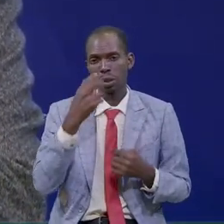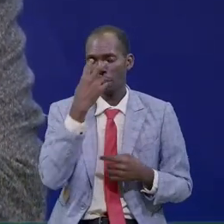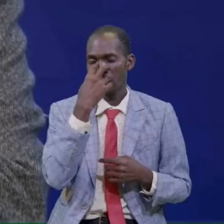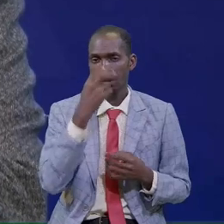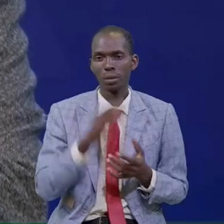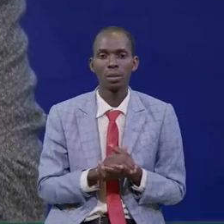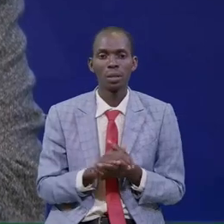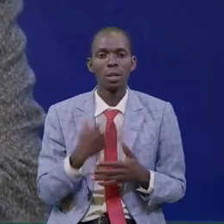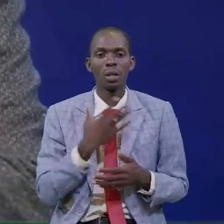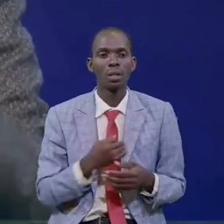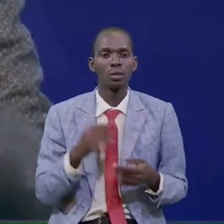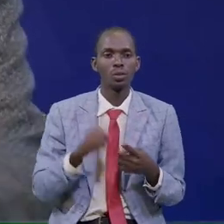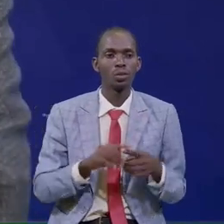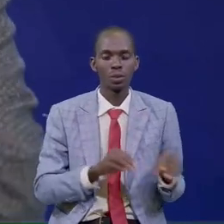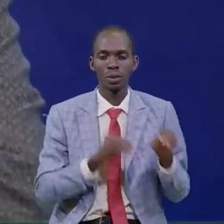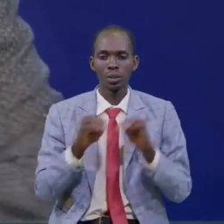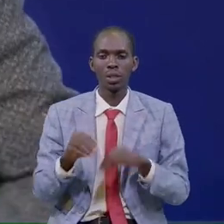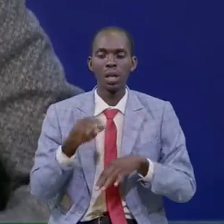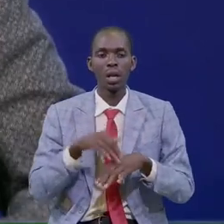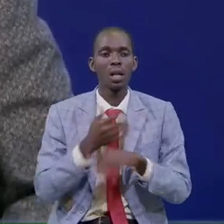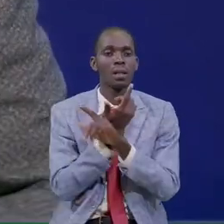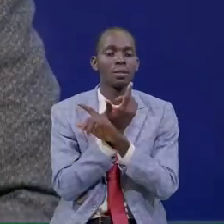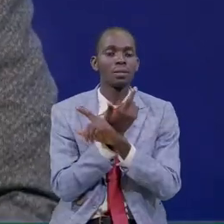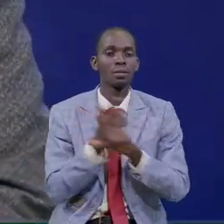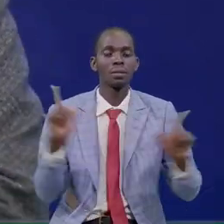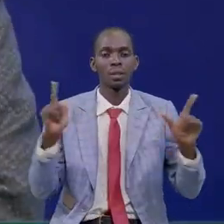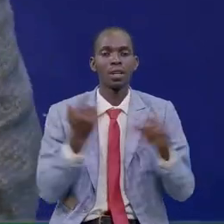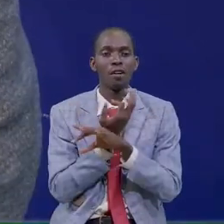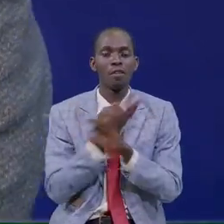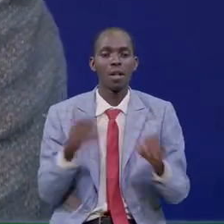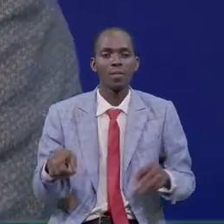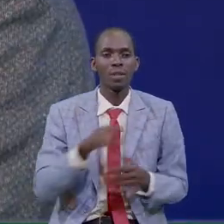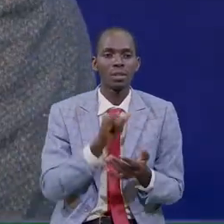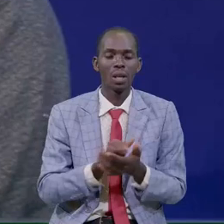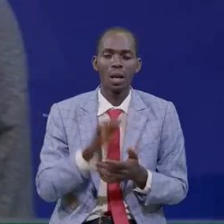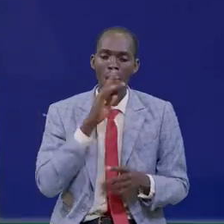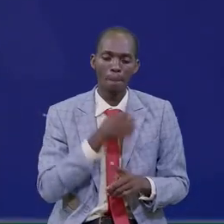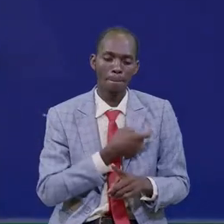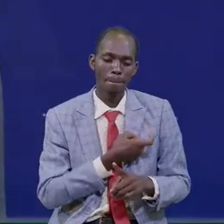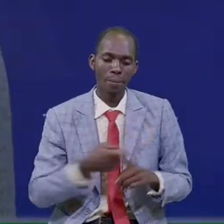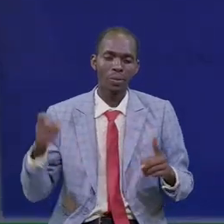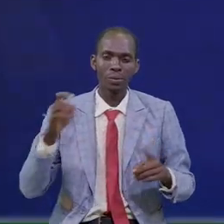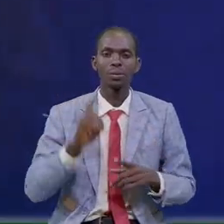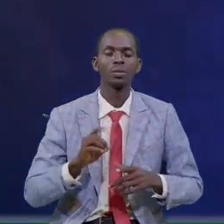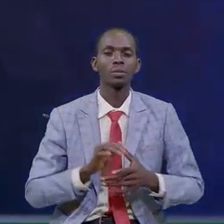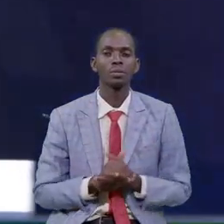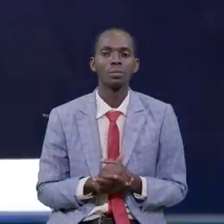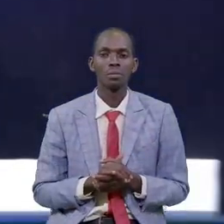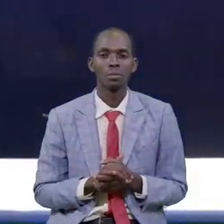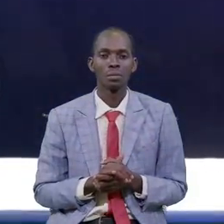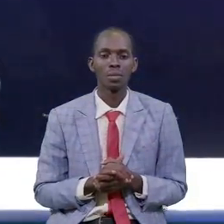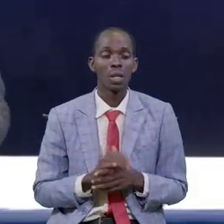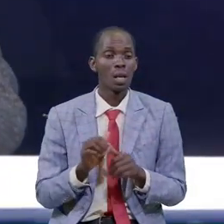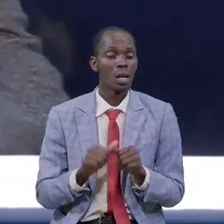set at liberty them that are bruised. Pour renvoyer libres les opprimés. Everything you